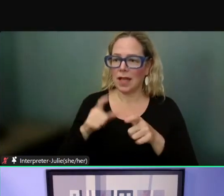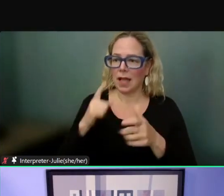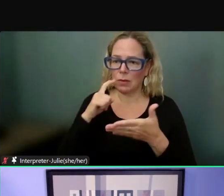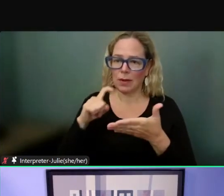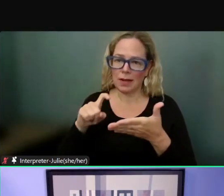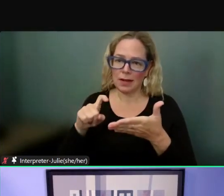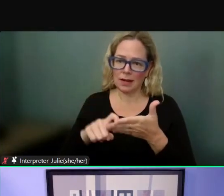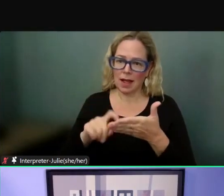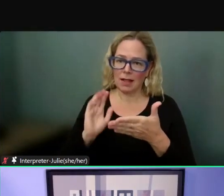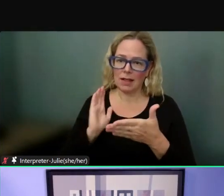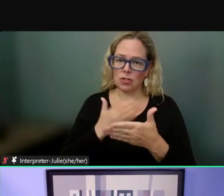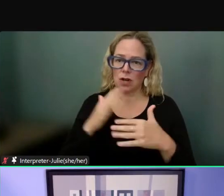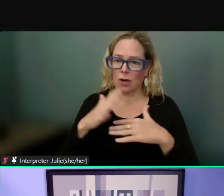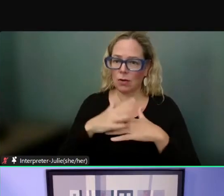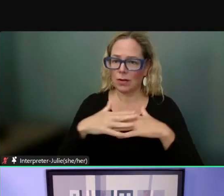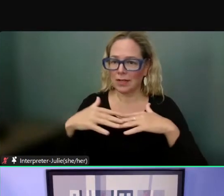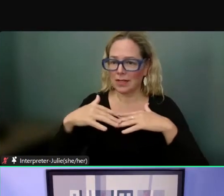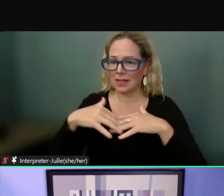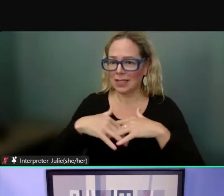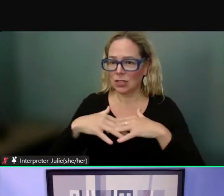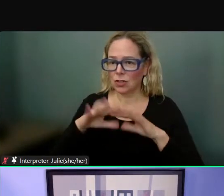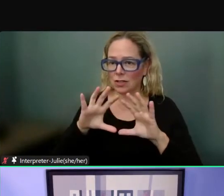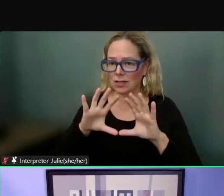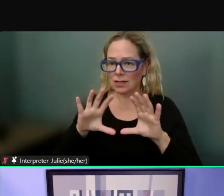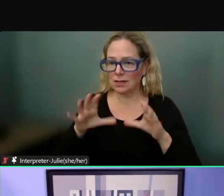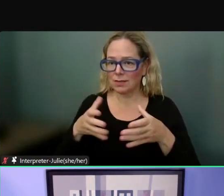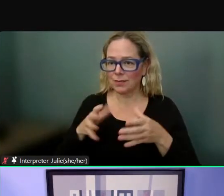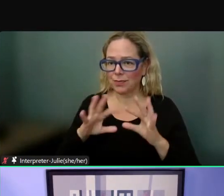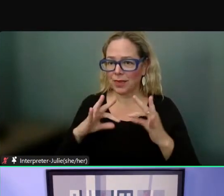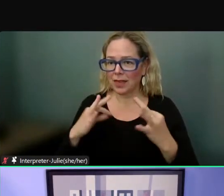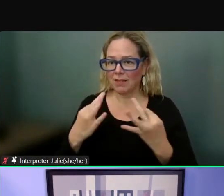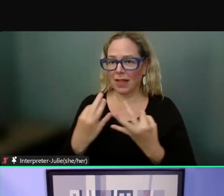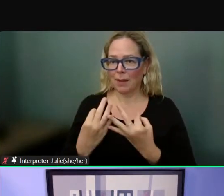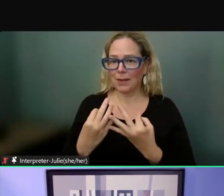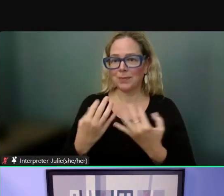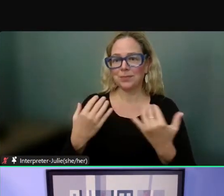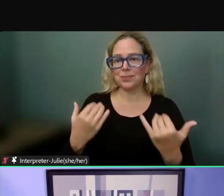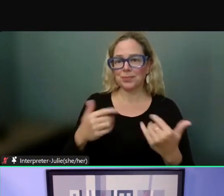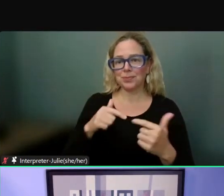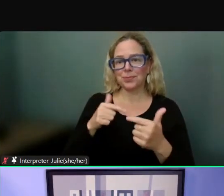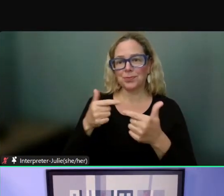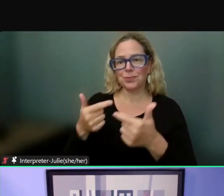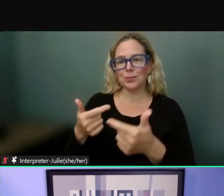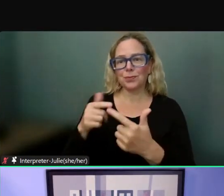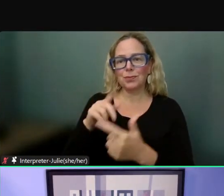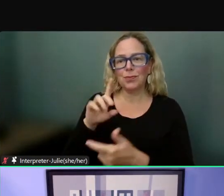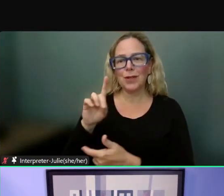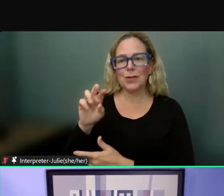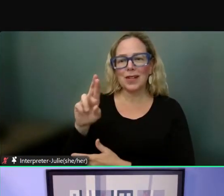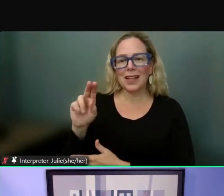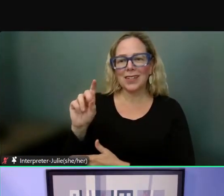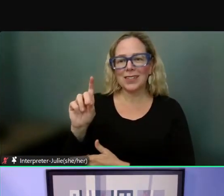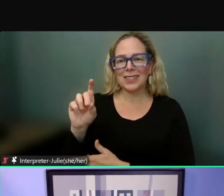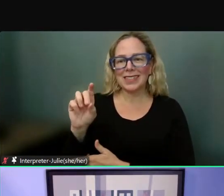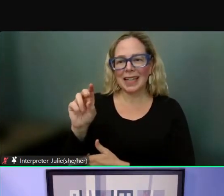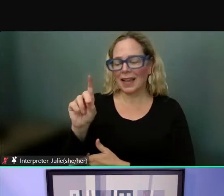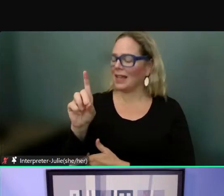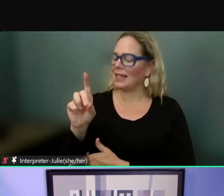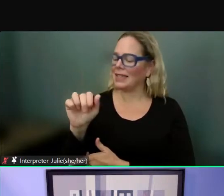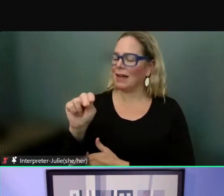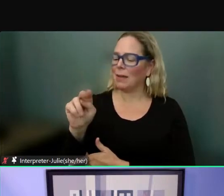family. Next, we are going to hear from Dr. Danby Lee. Danby, I'm going to hand it over to